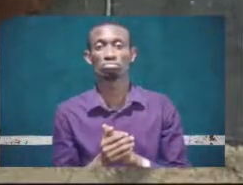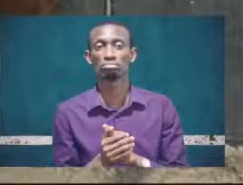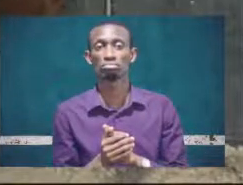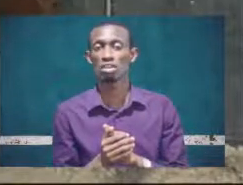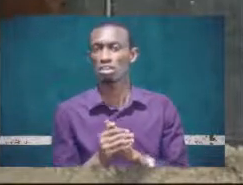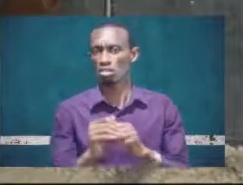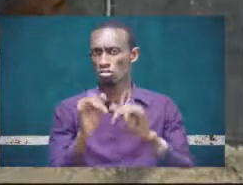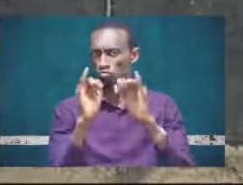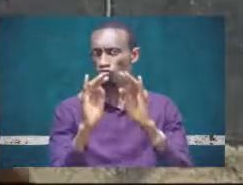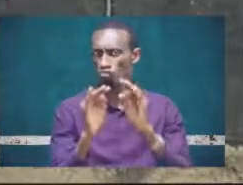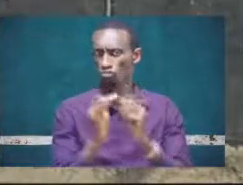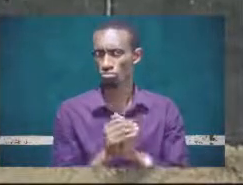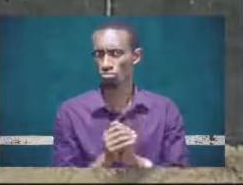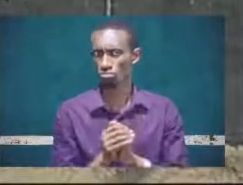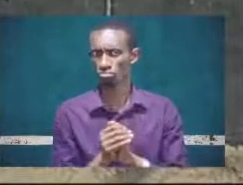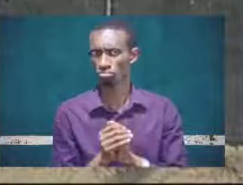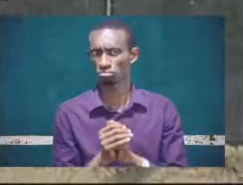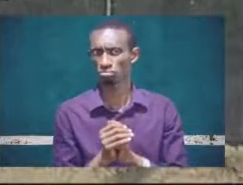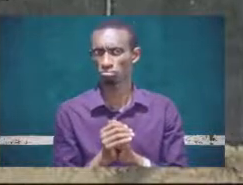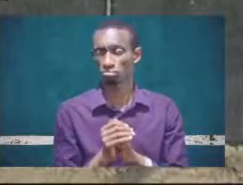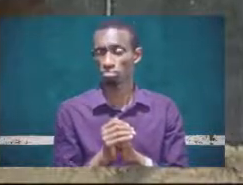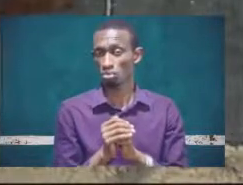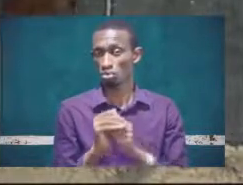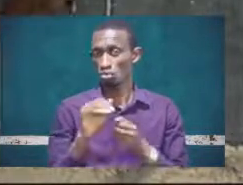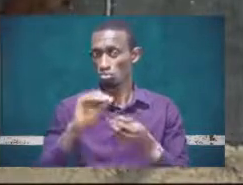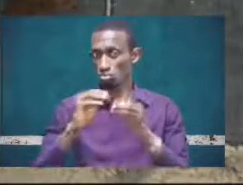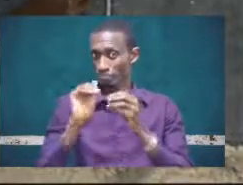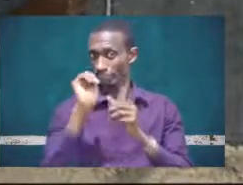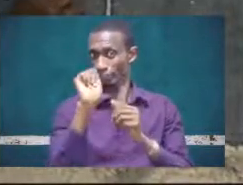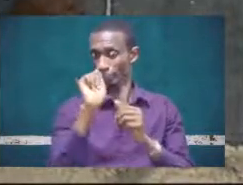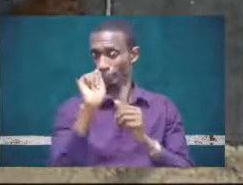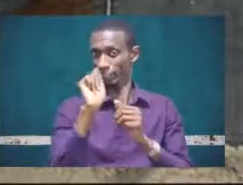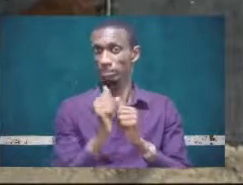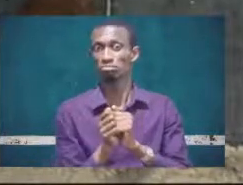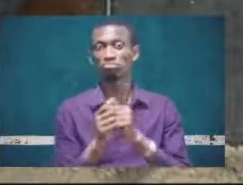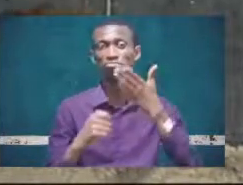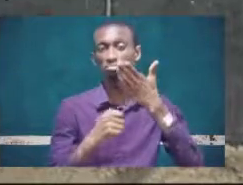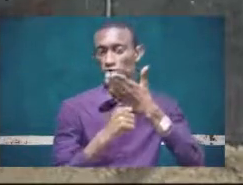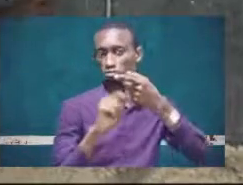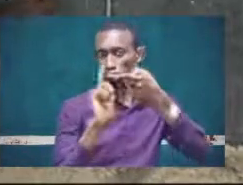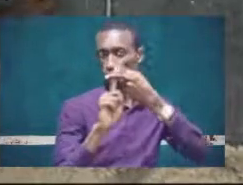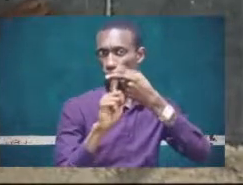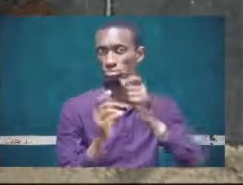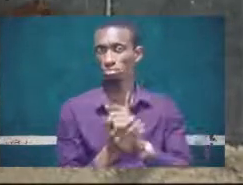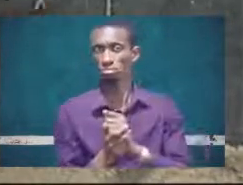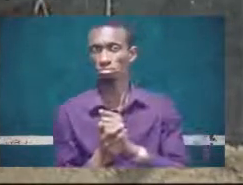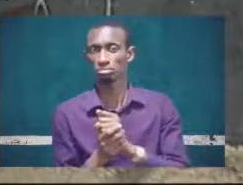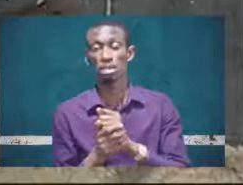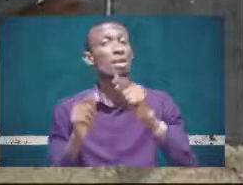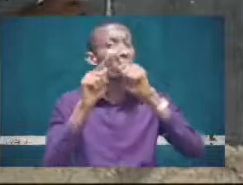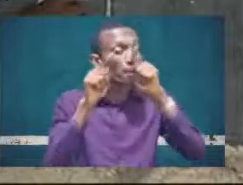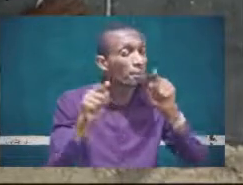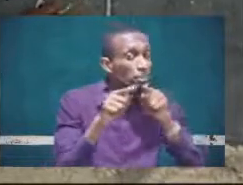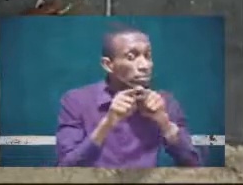when the leading coefficient is positive and the